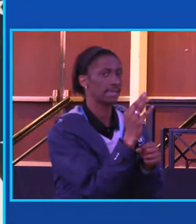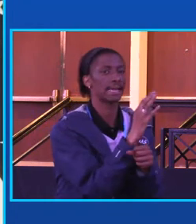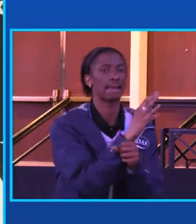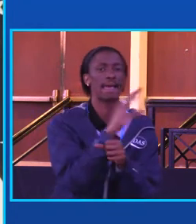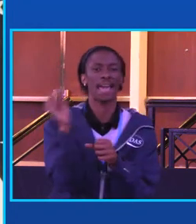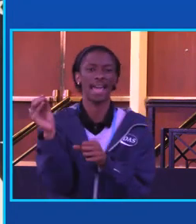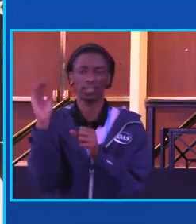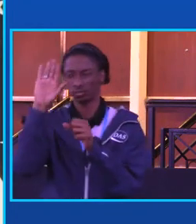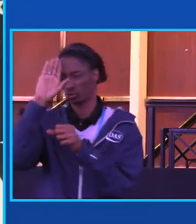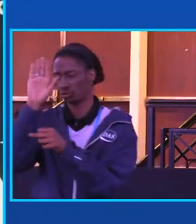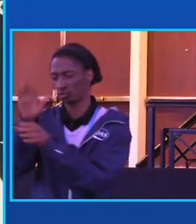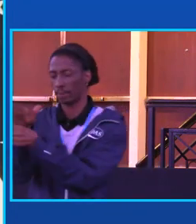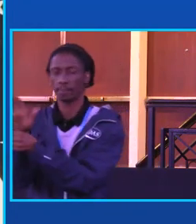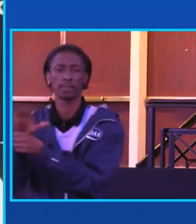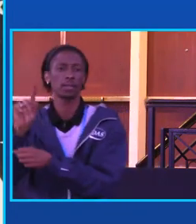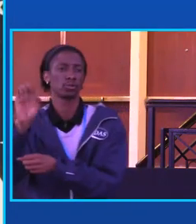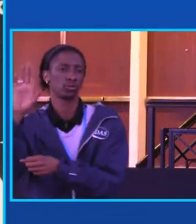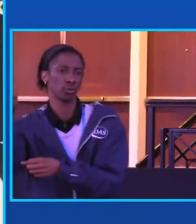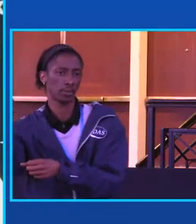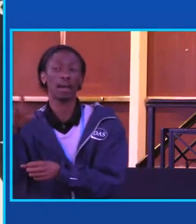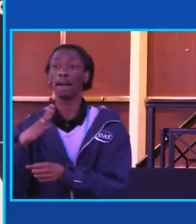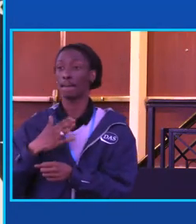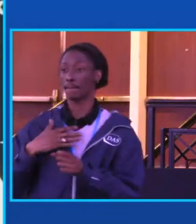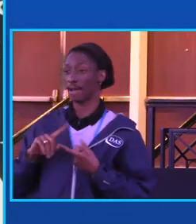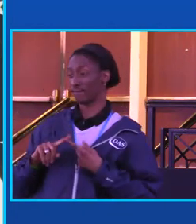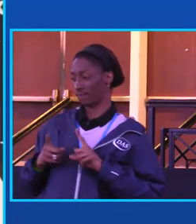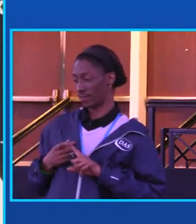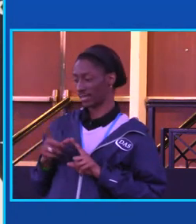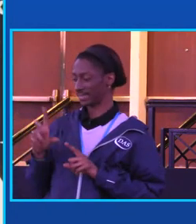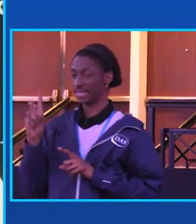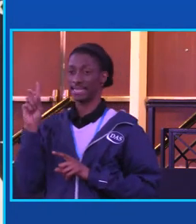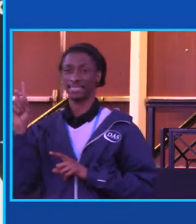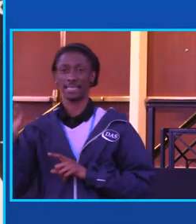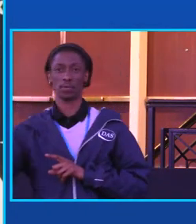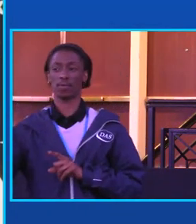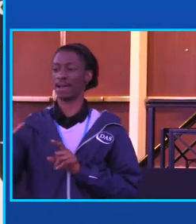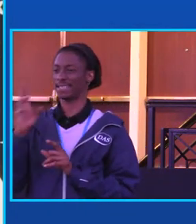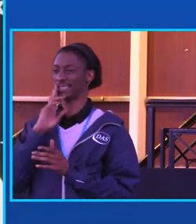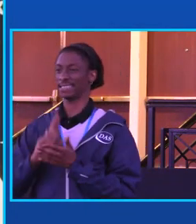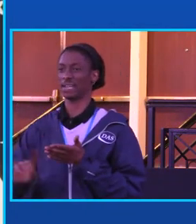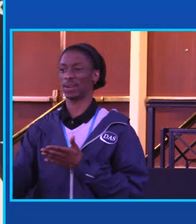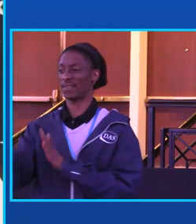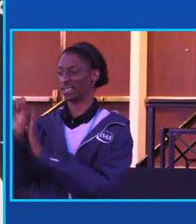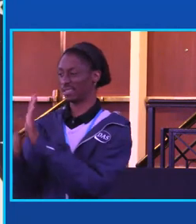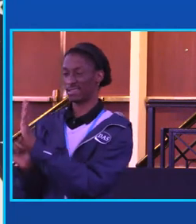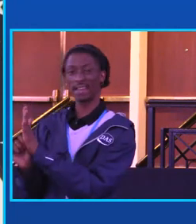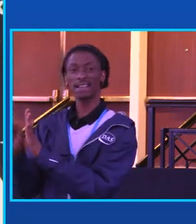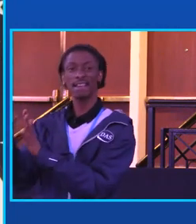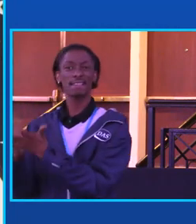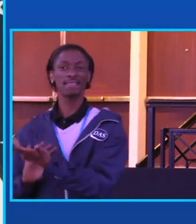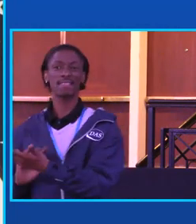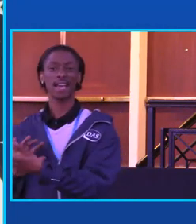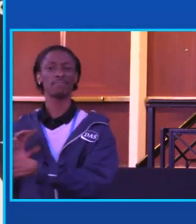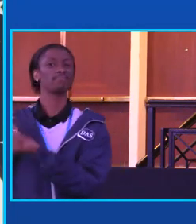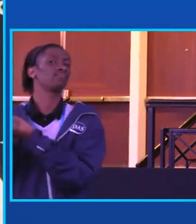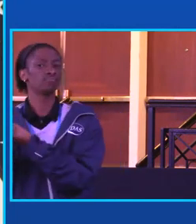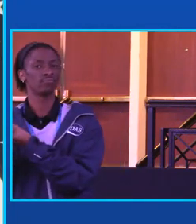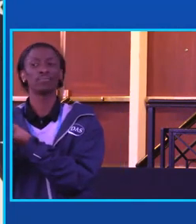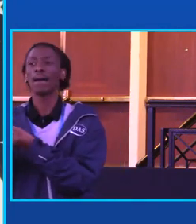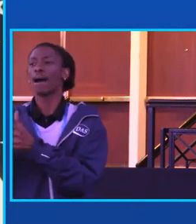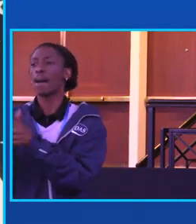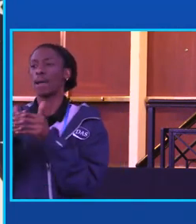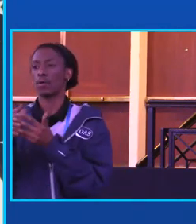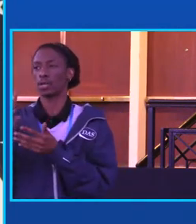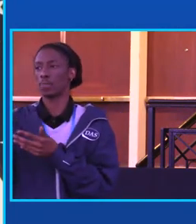Donald Trump. And my friends, Democratic Secretaries of State stood up to save American democracy in 2020.